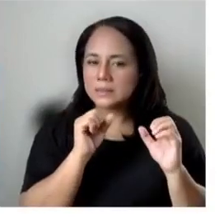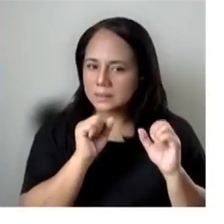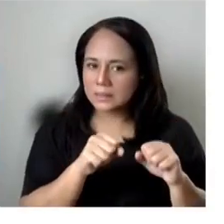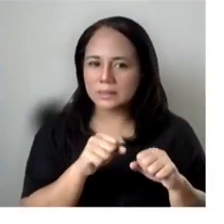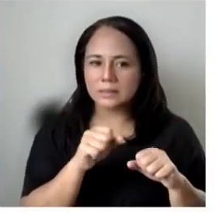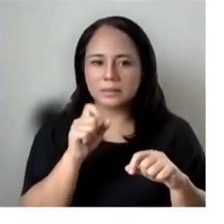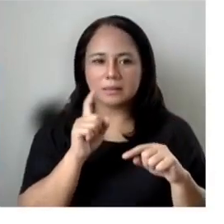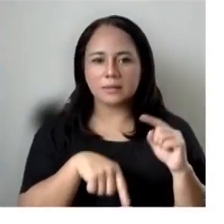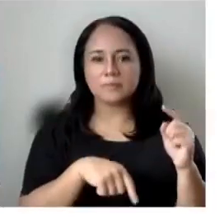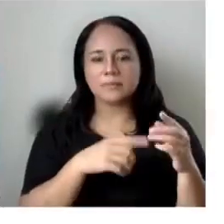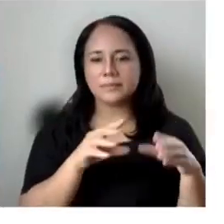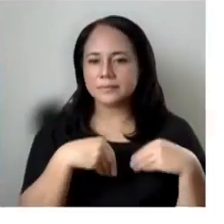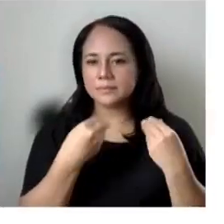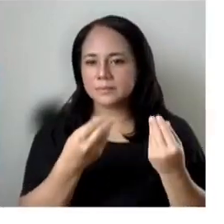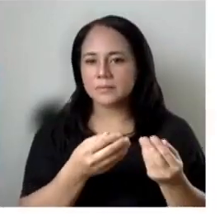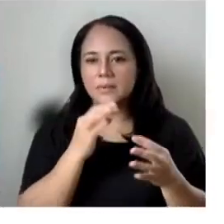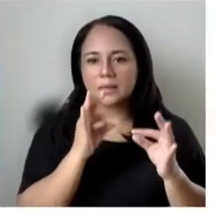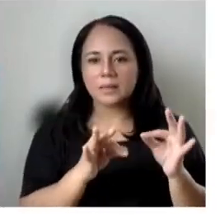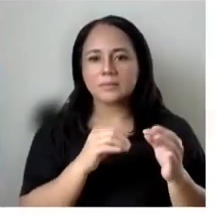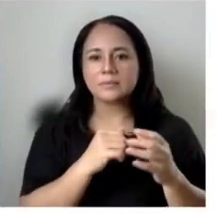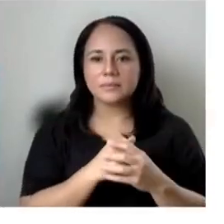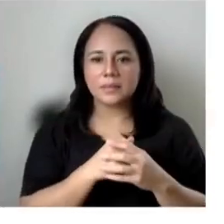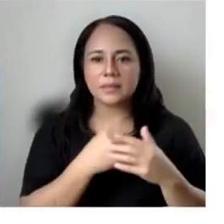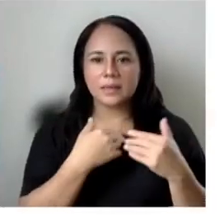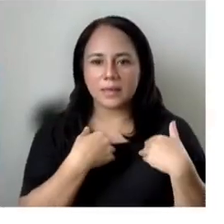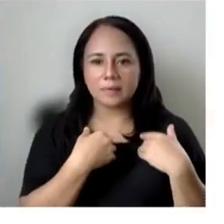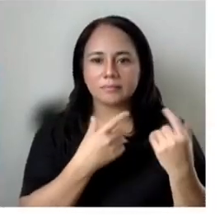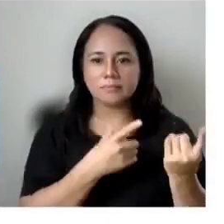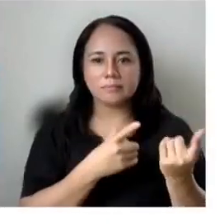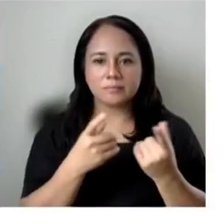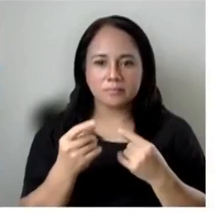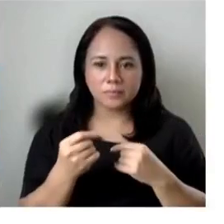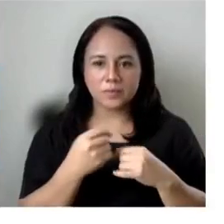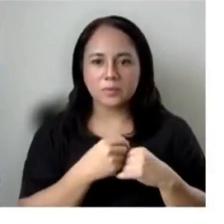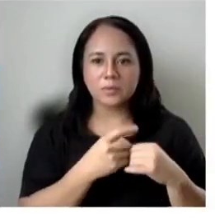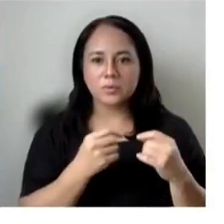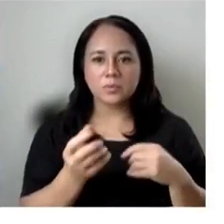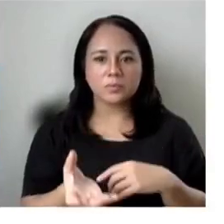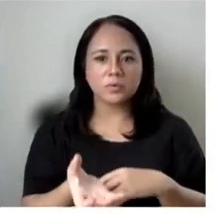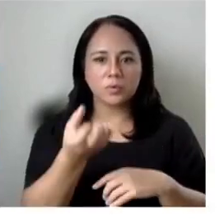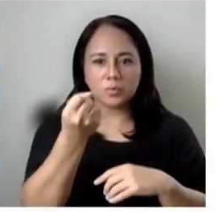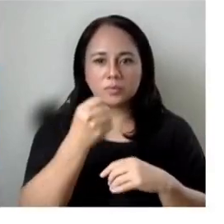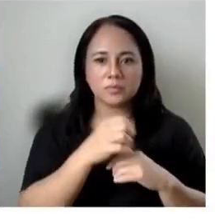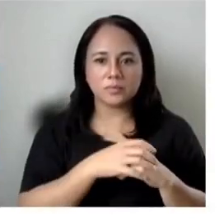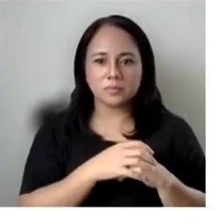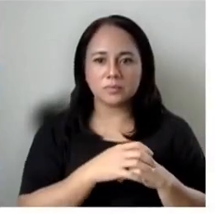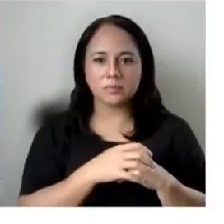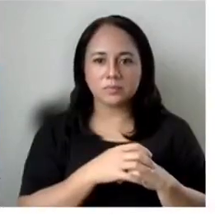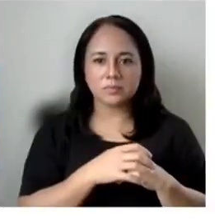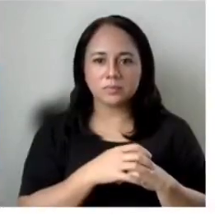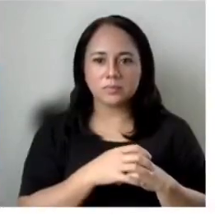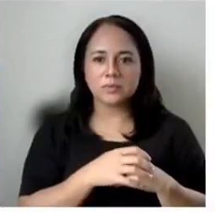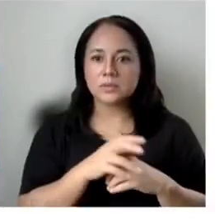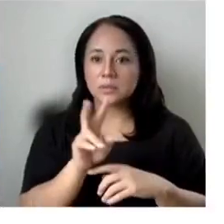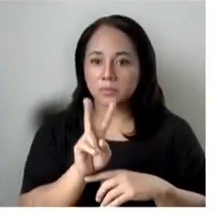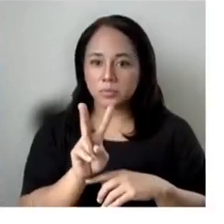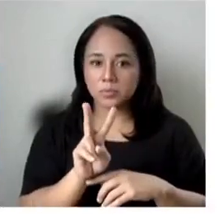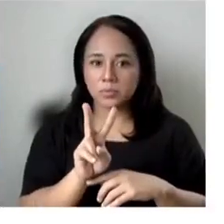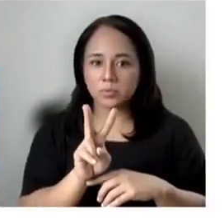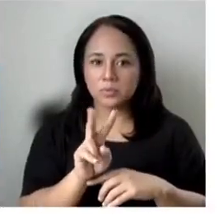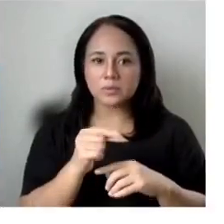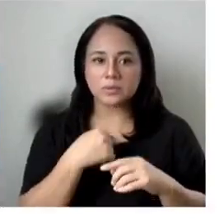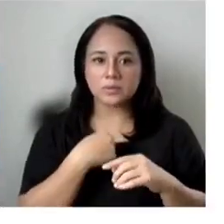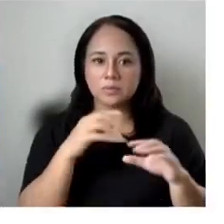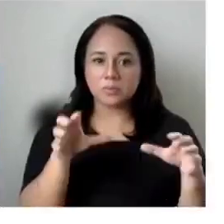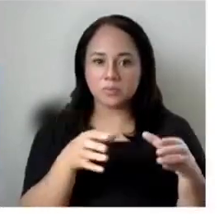given. So if they persist on doing this, they will have to do it on their own. Number two, this is a commissioned